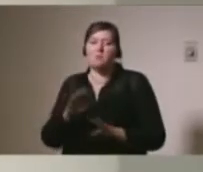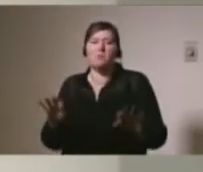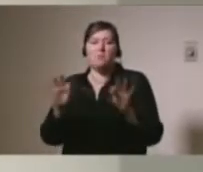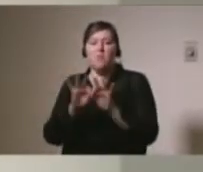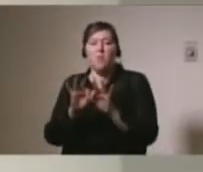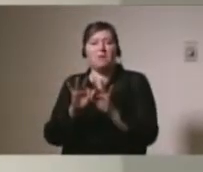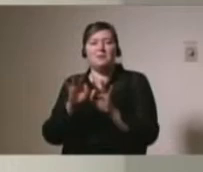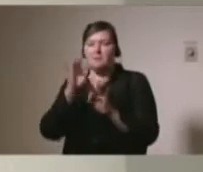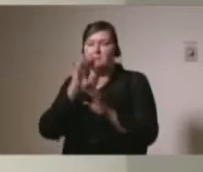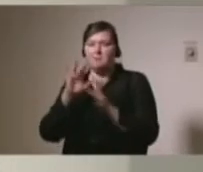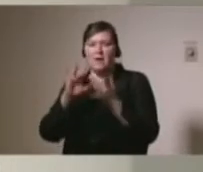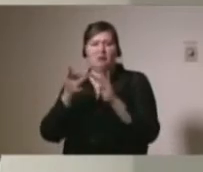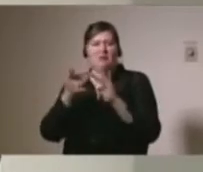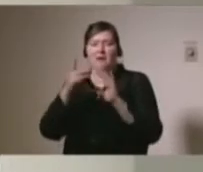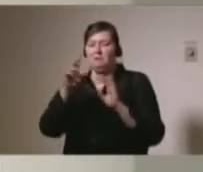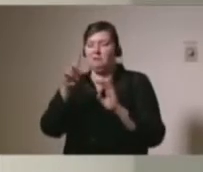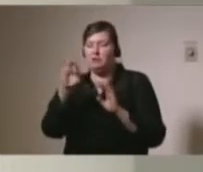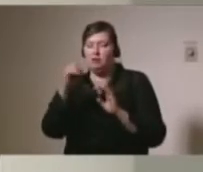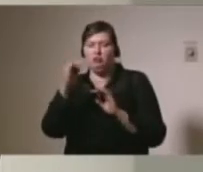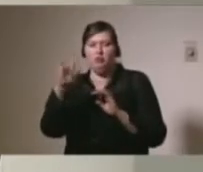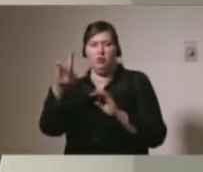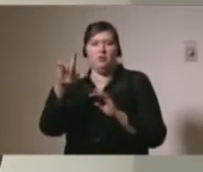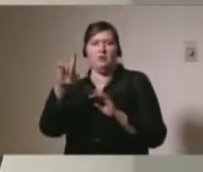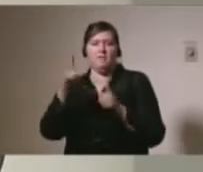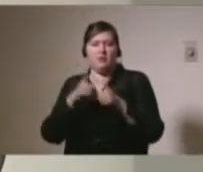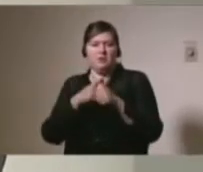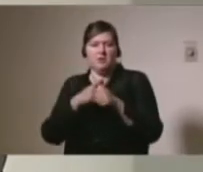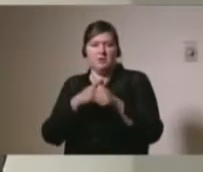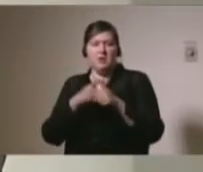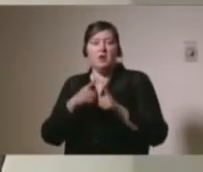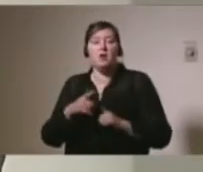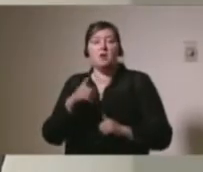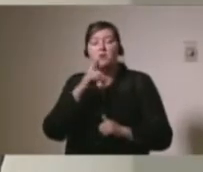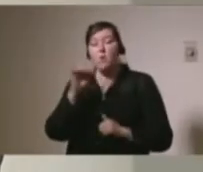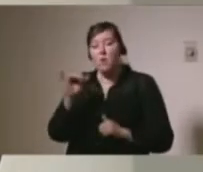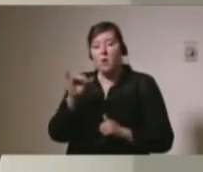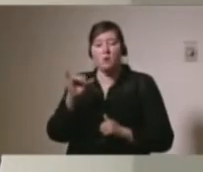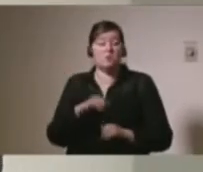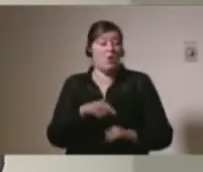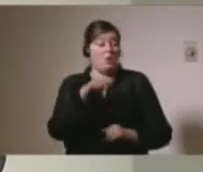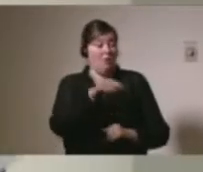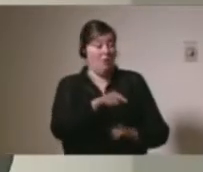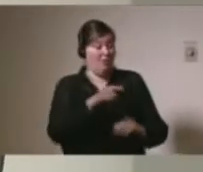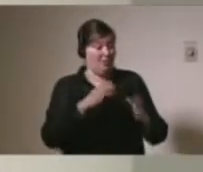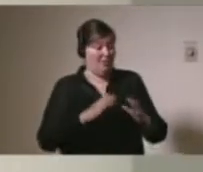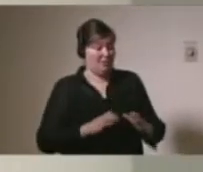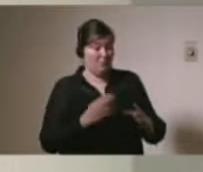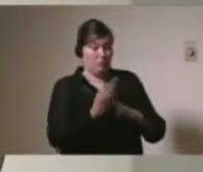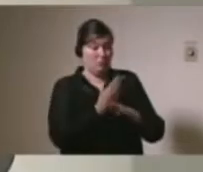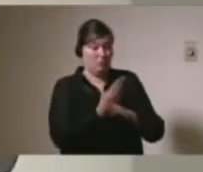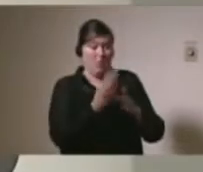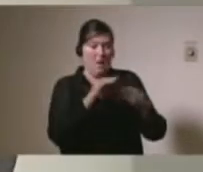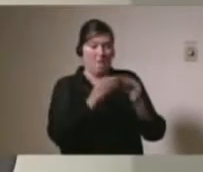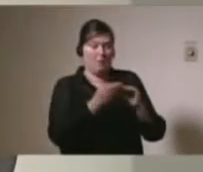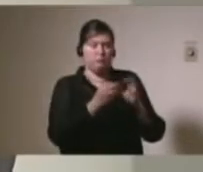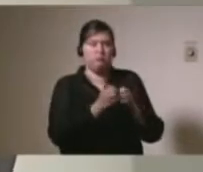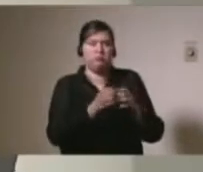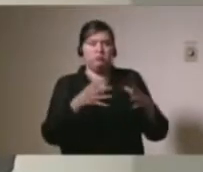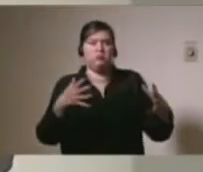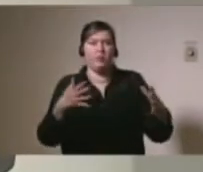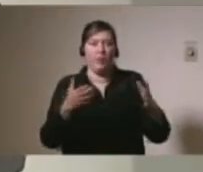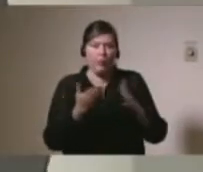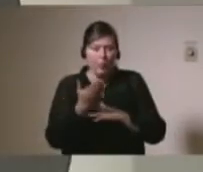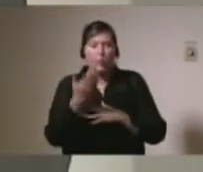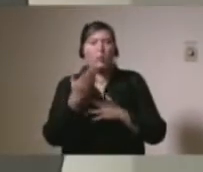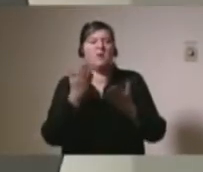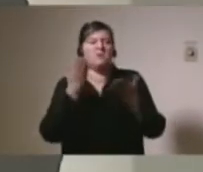those 850,000 customers into full customers through IT solutions and service. There are,